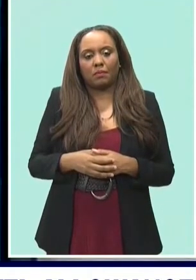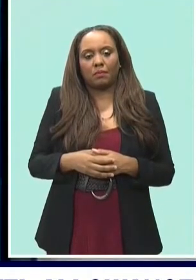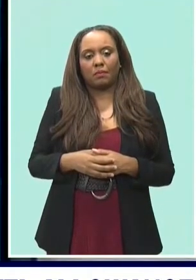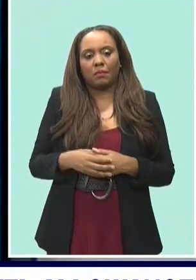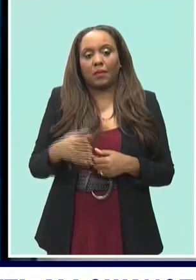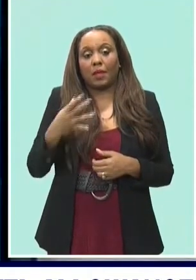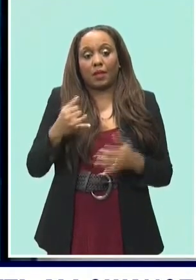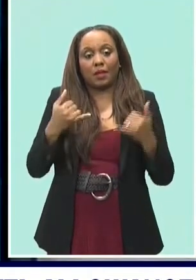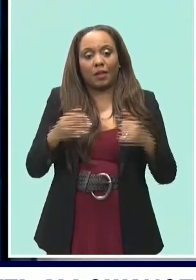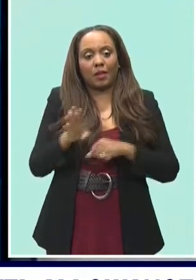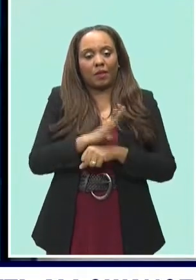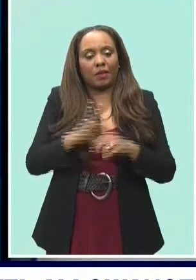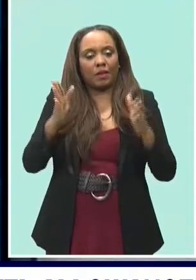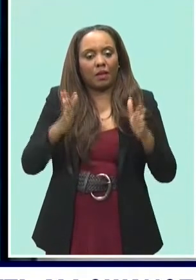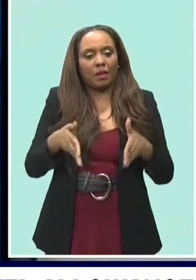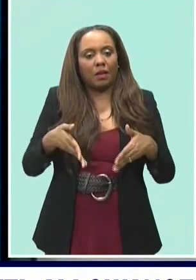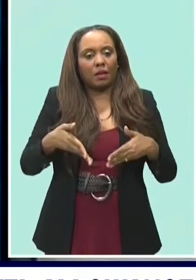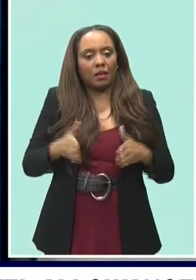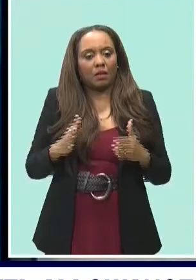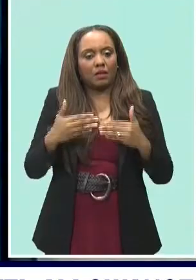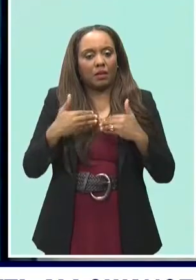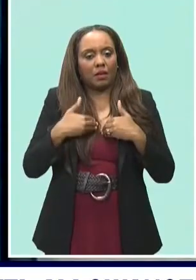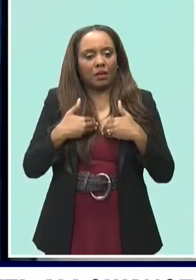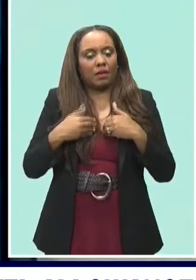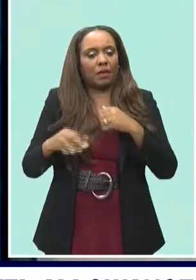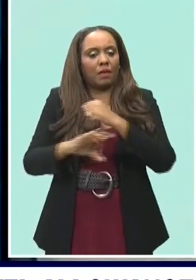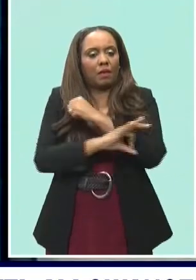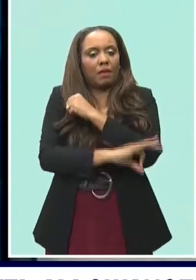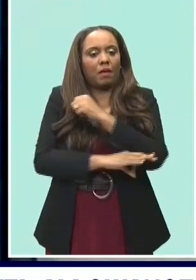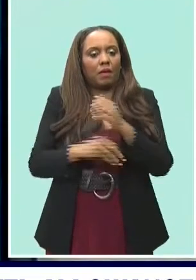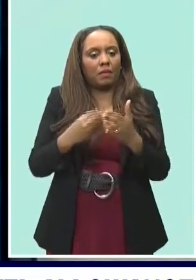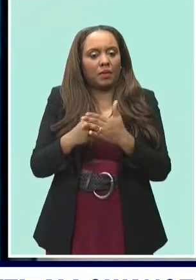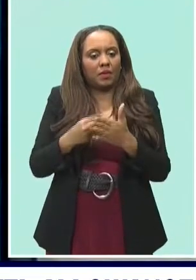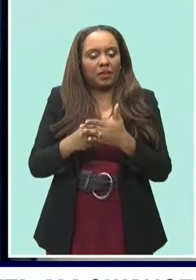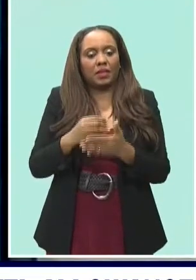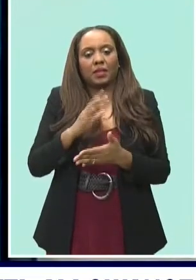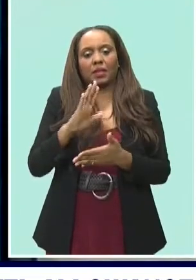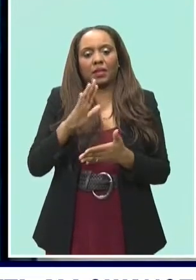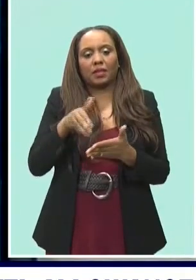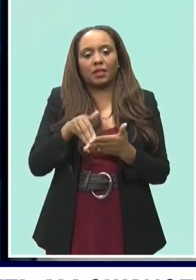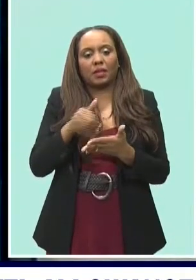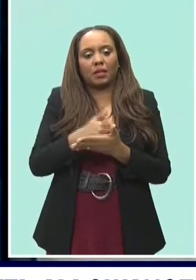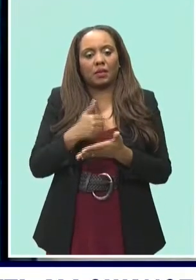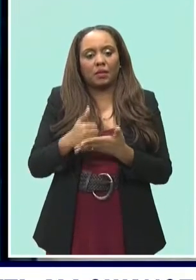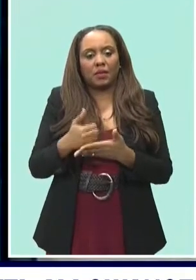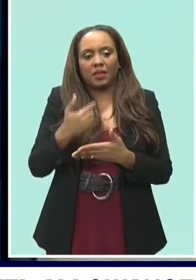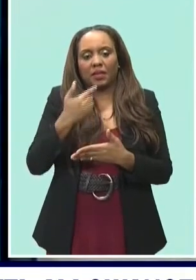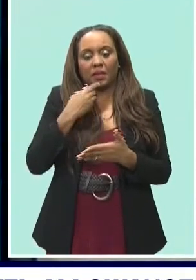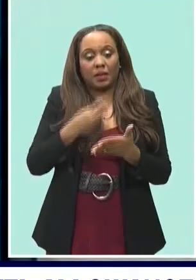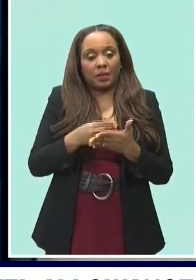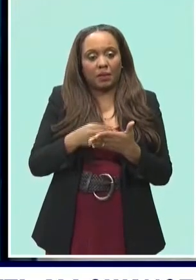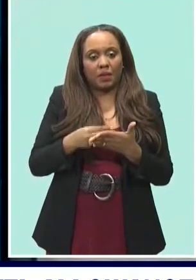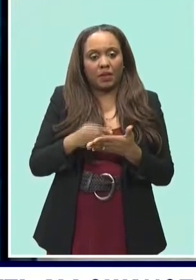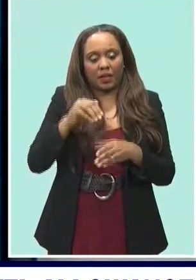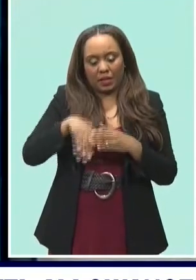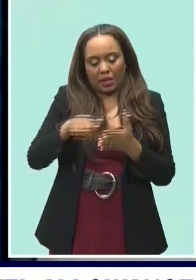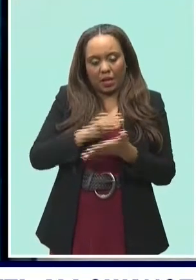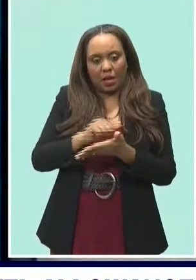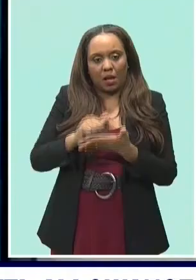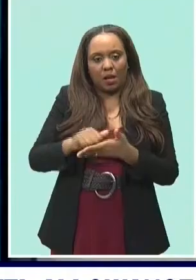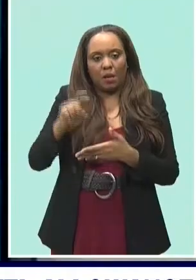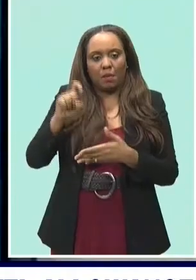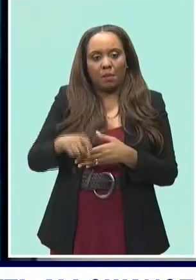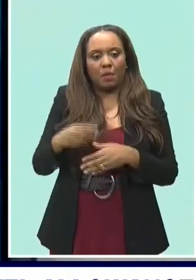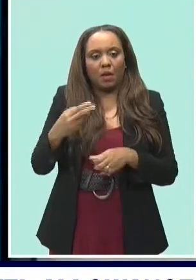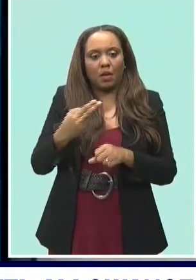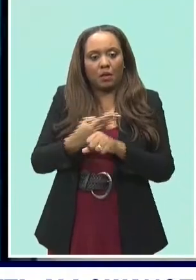And with Barbadians now allowed to hold foreign currency accounts, the central bank has made it clear that the money in those accounts must be used